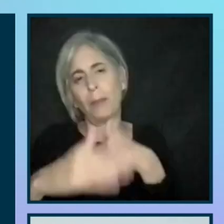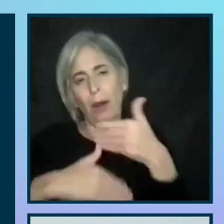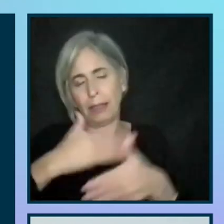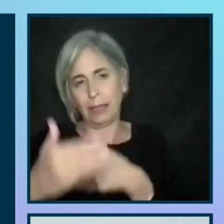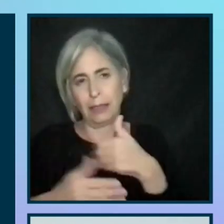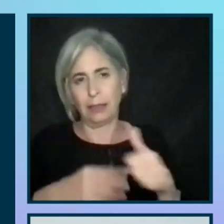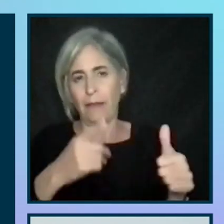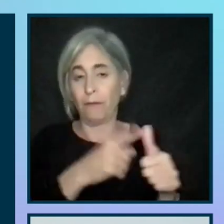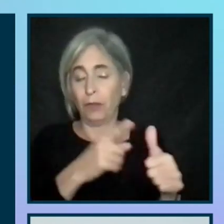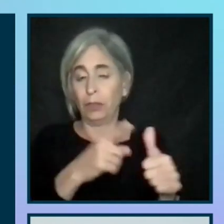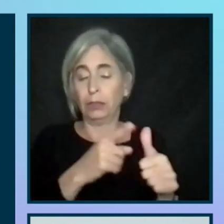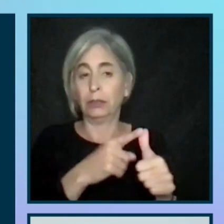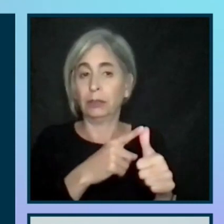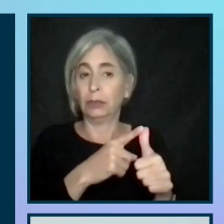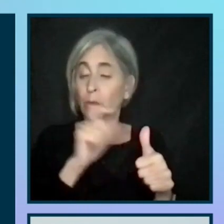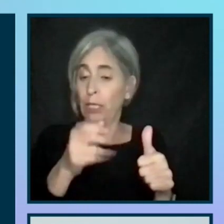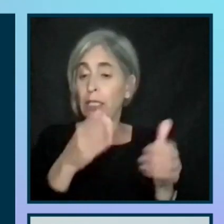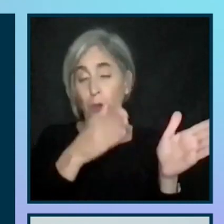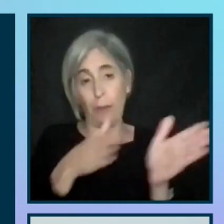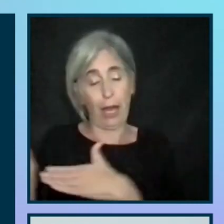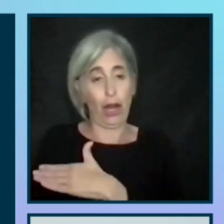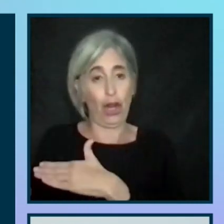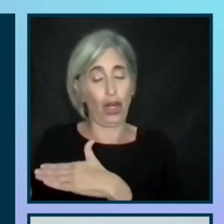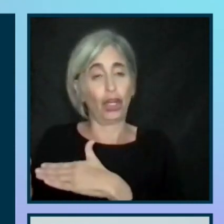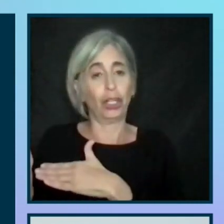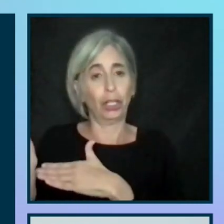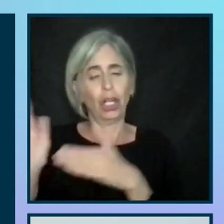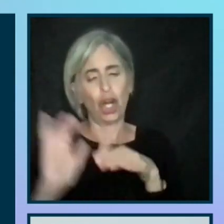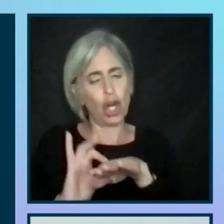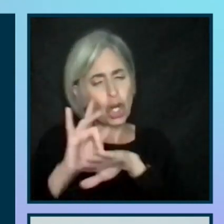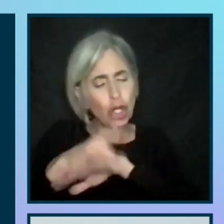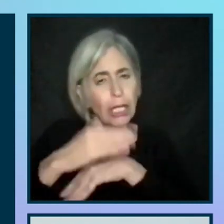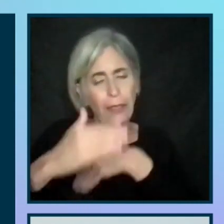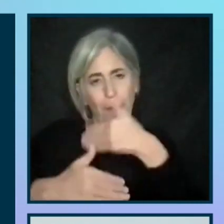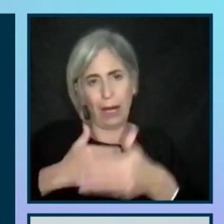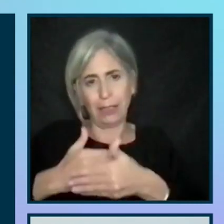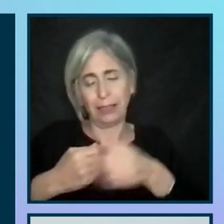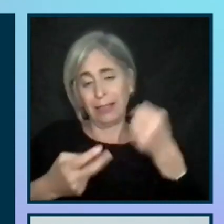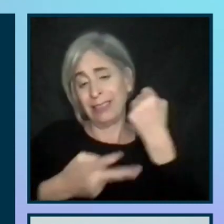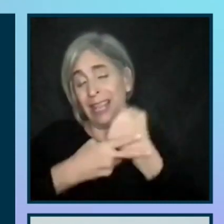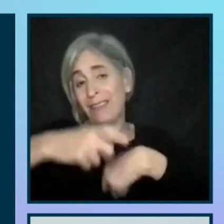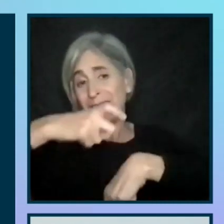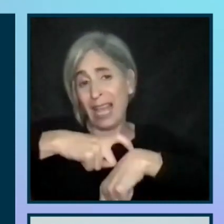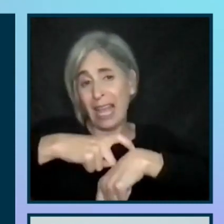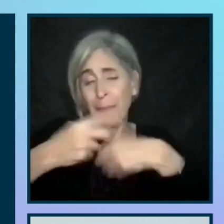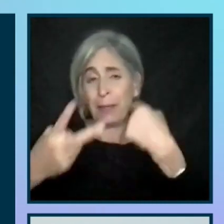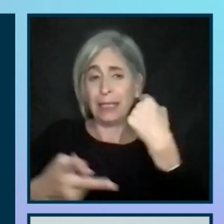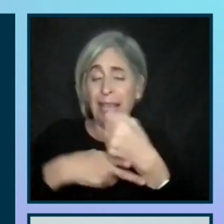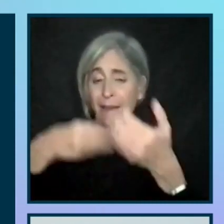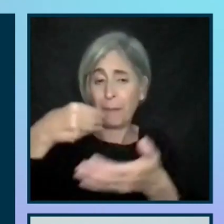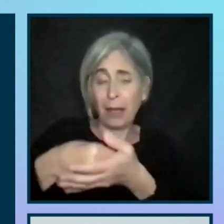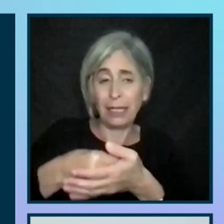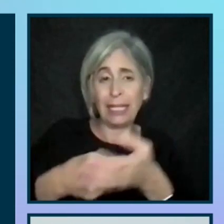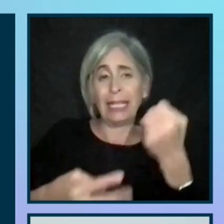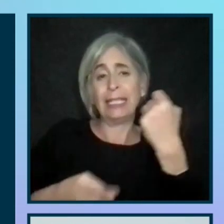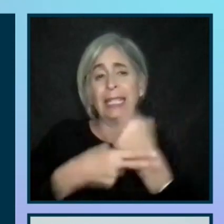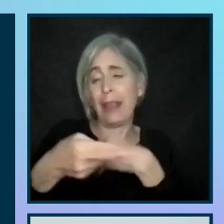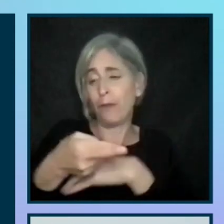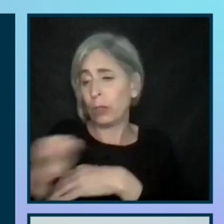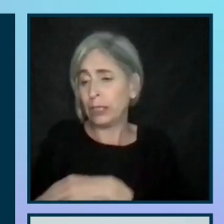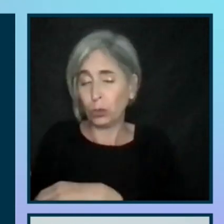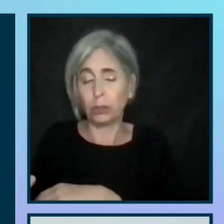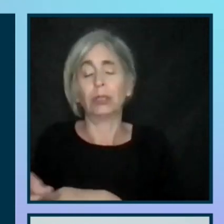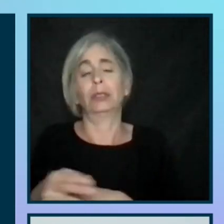Preparing for accessibility early on in the product development process can save time and resources and improve overall usability.